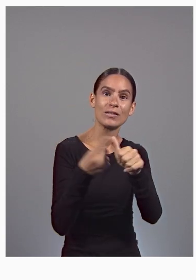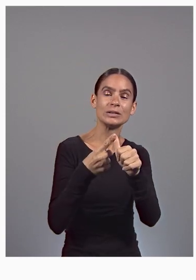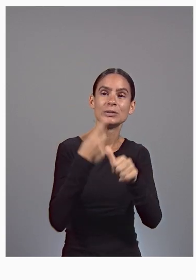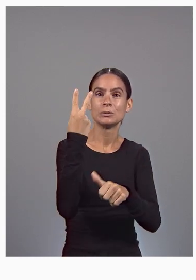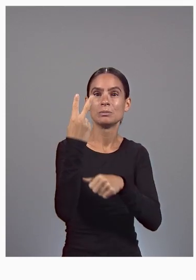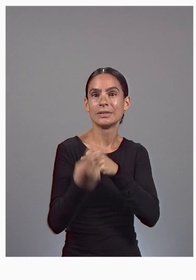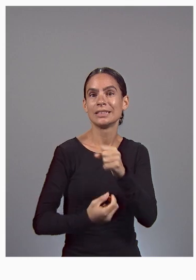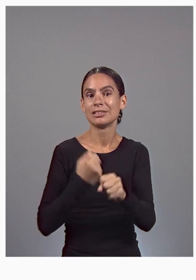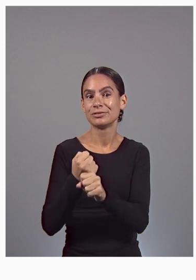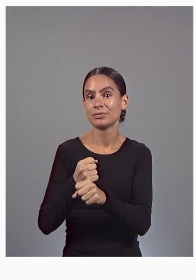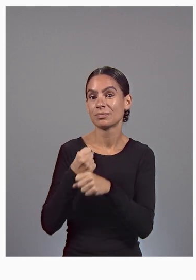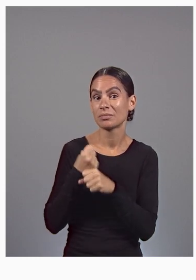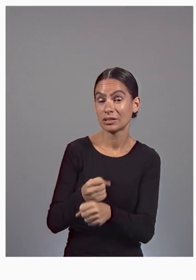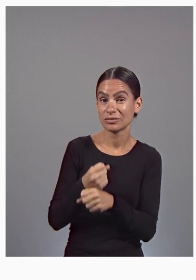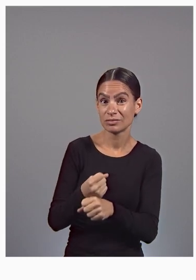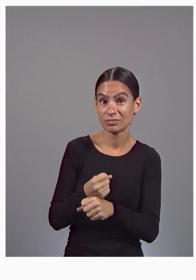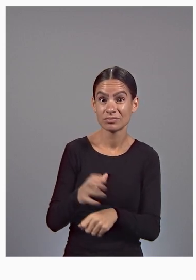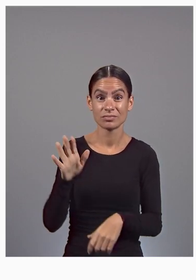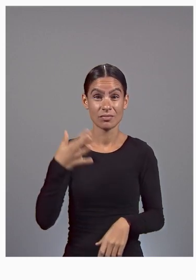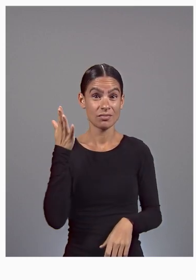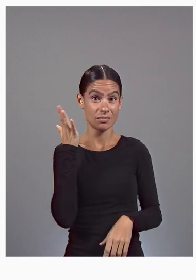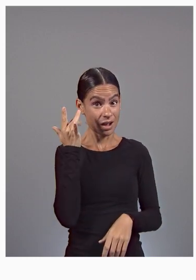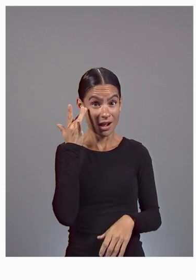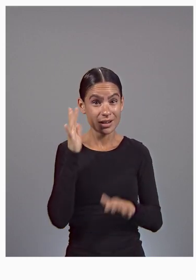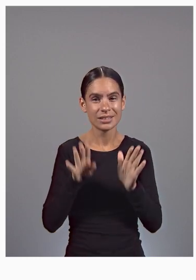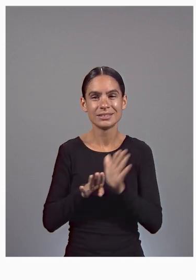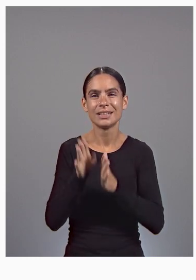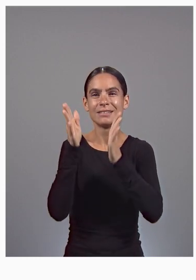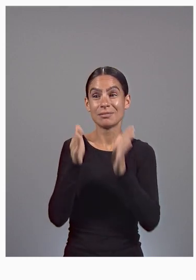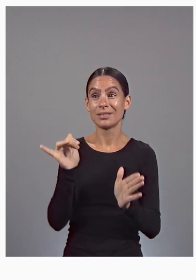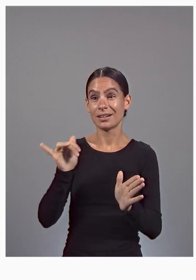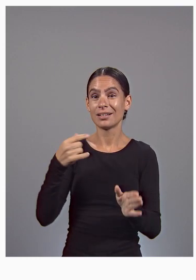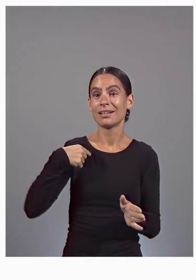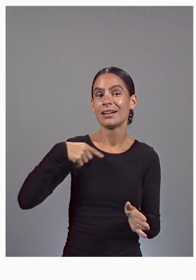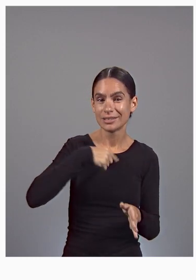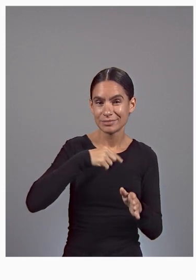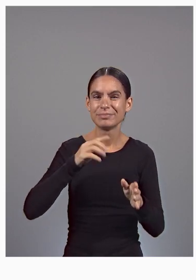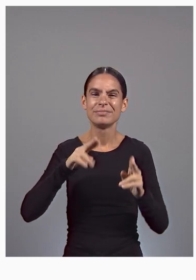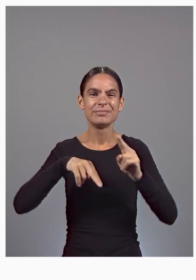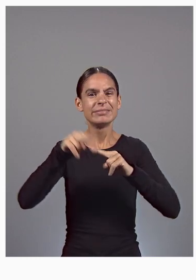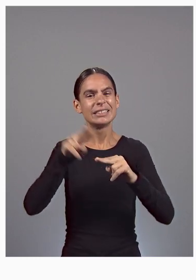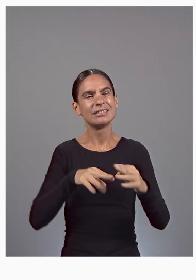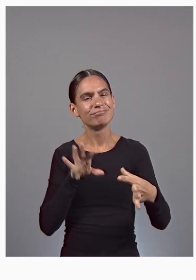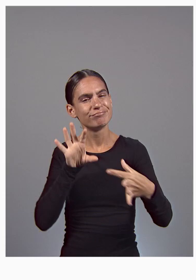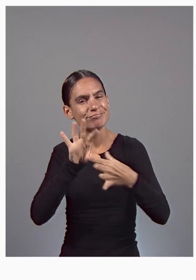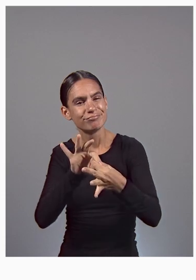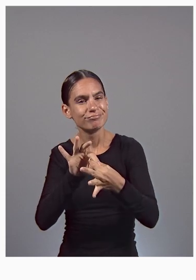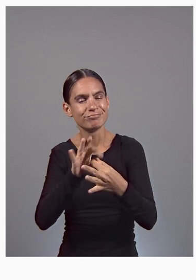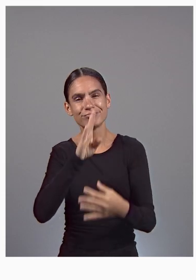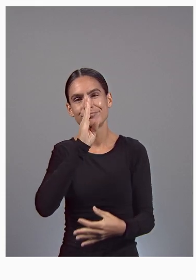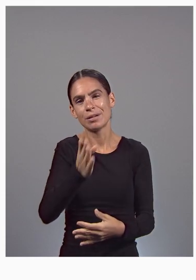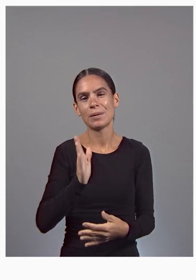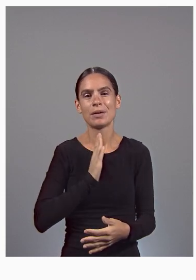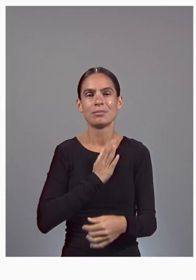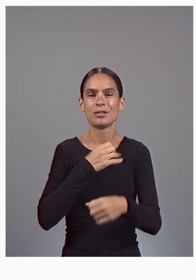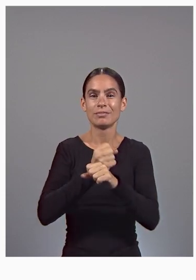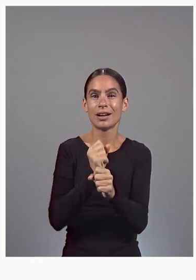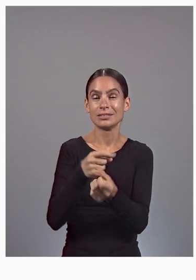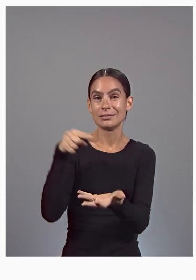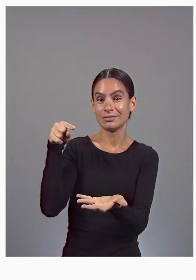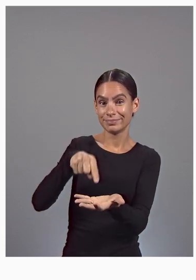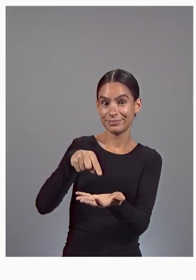developers like us will have built belonging directly into our products. So that's my